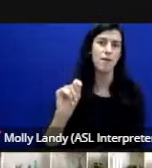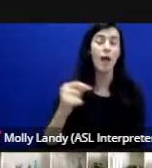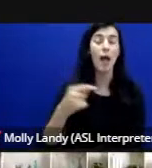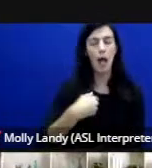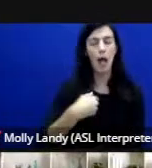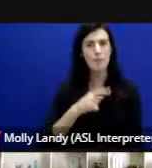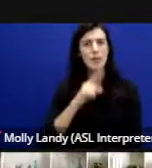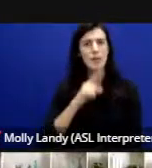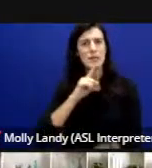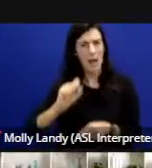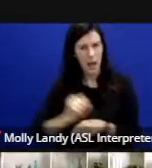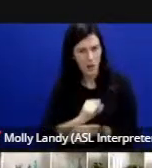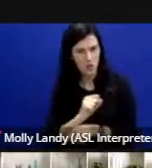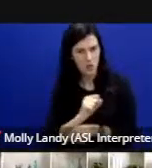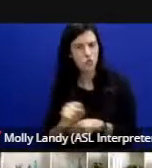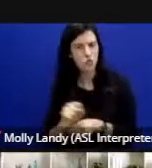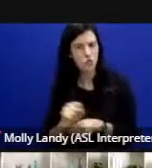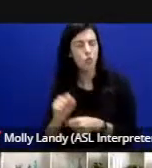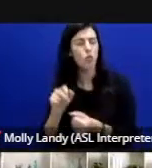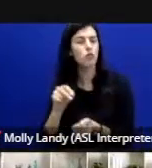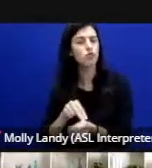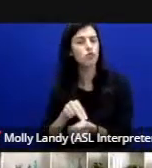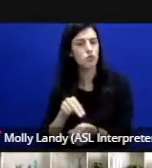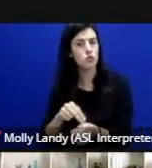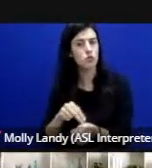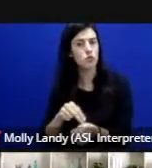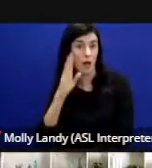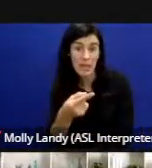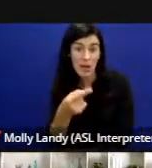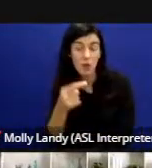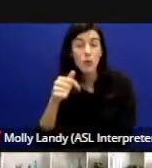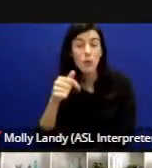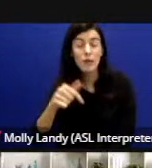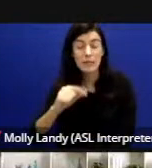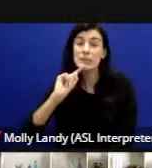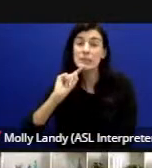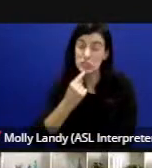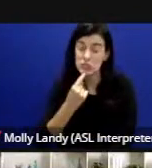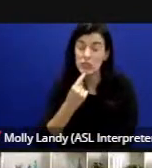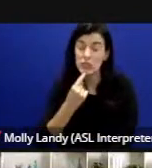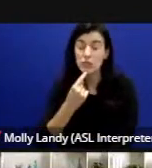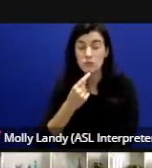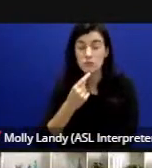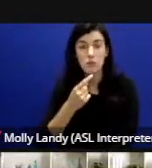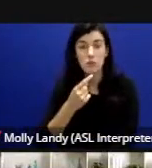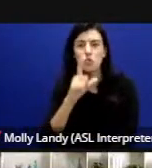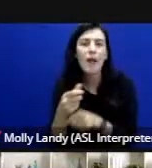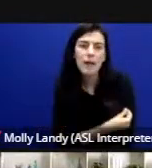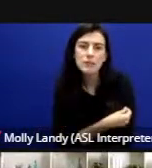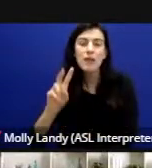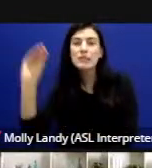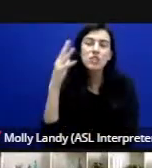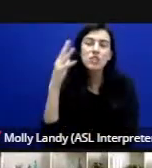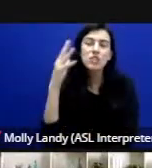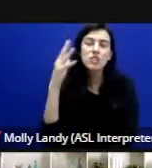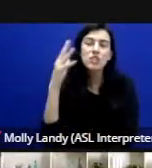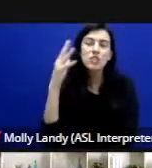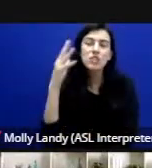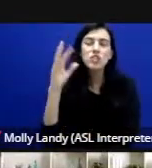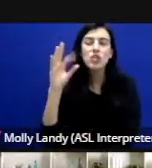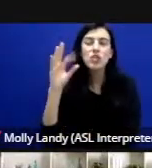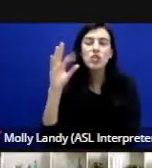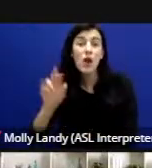it's legit. You don't need to take the vaccine. You take your vitamin D, vitamin C, sunshine, and fresh air, and you will